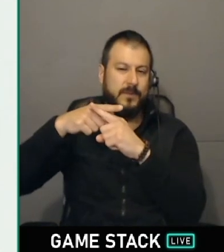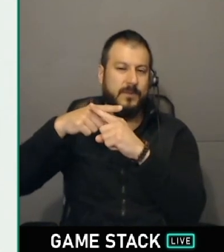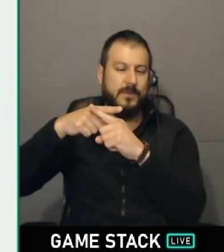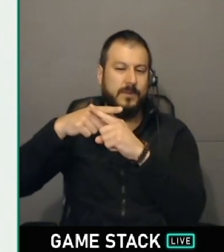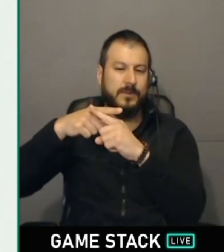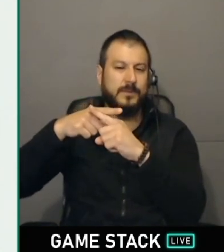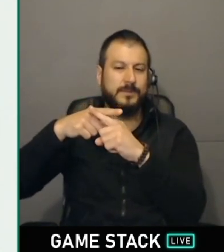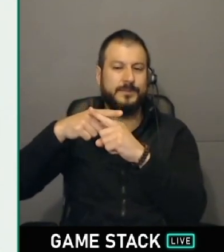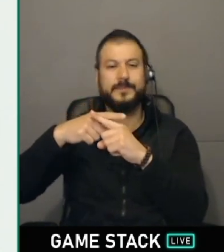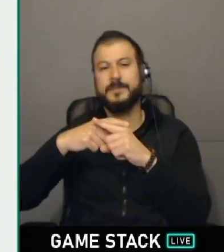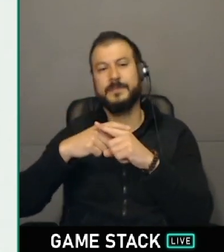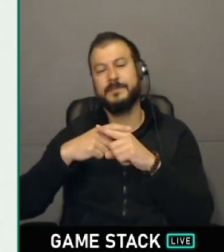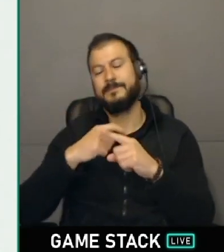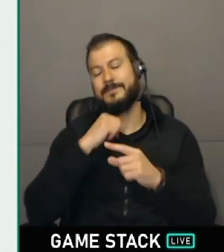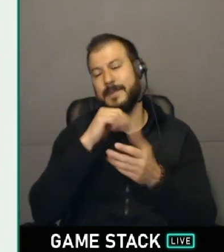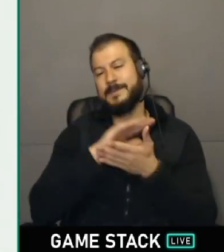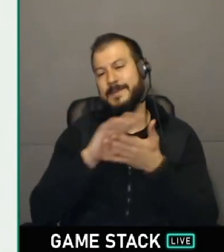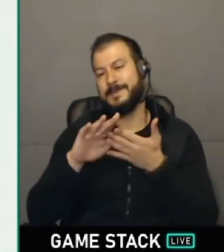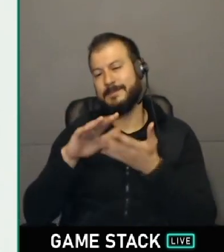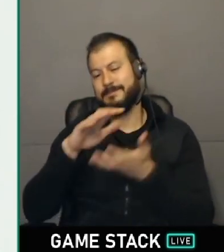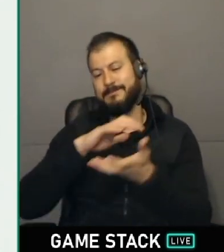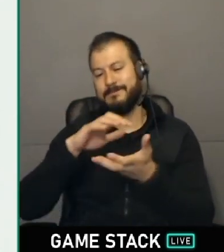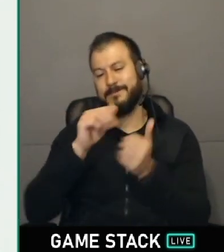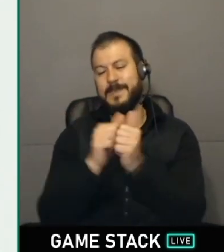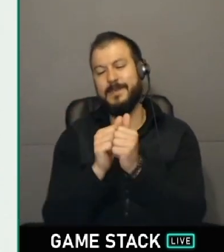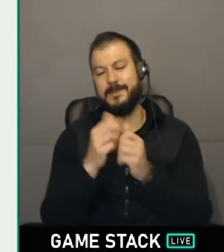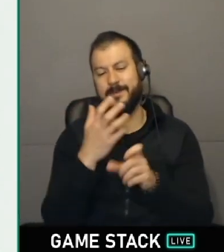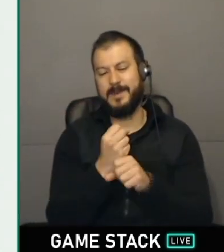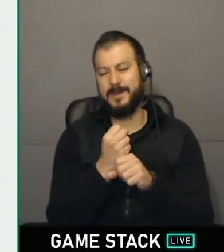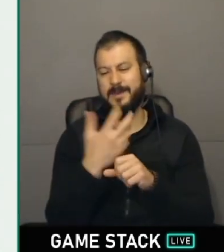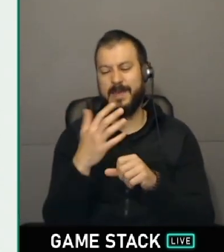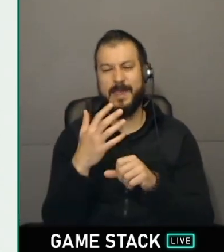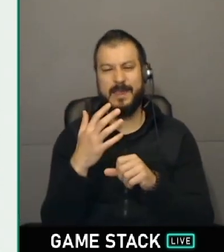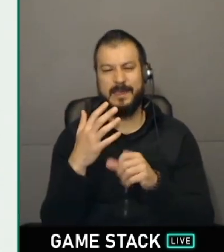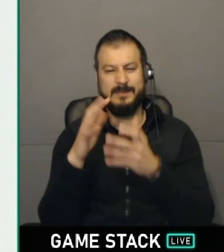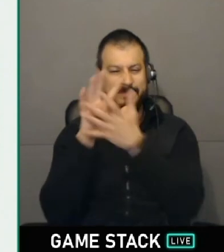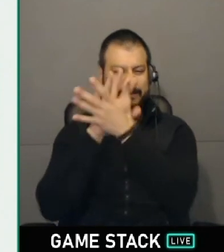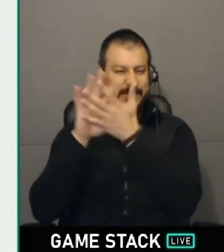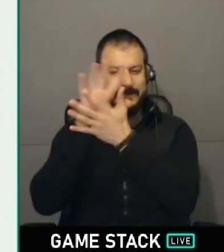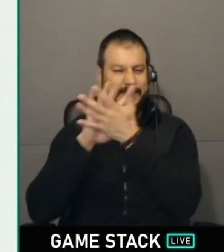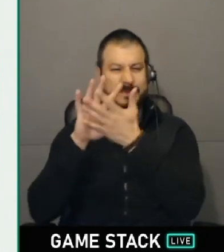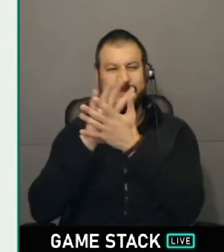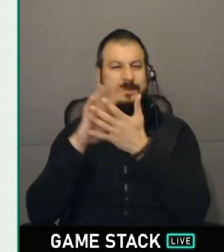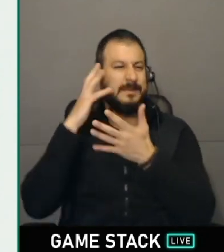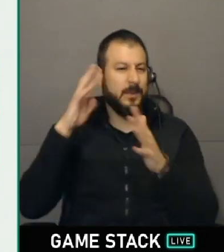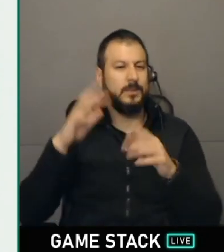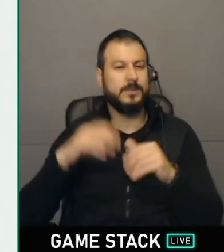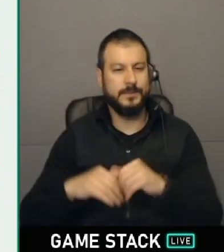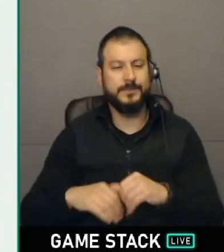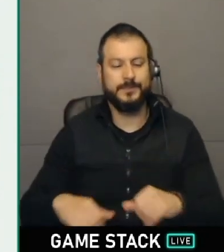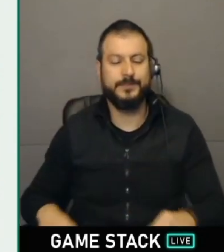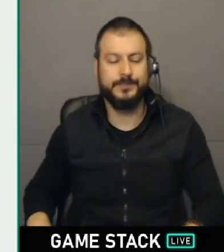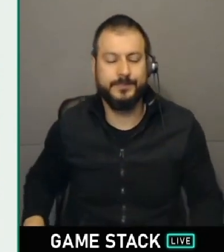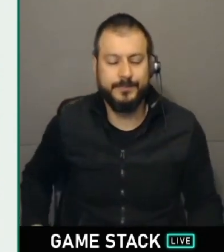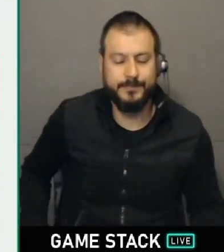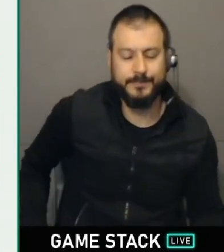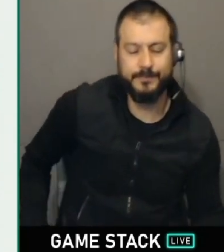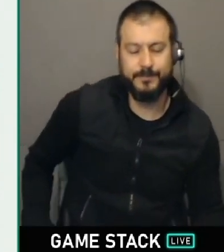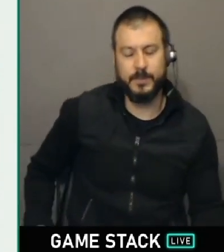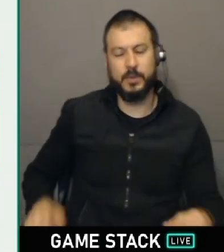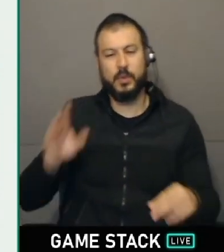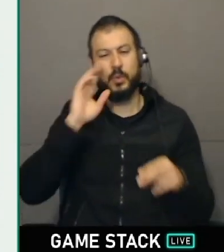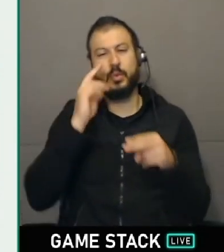not very nicely together. And so you get kind of a phasey effect with that. If you're going to use